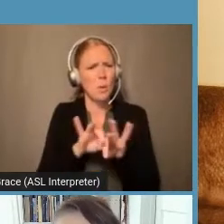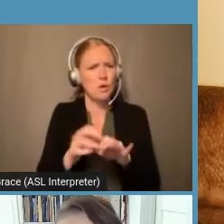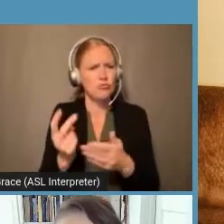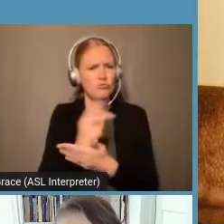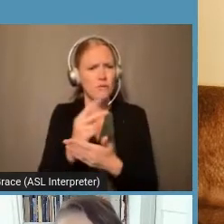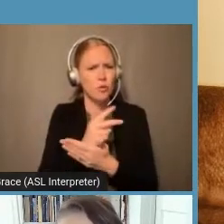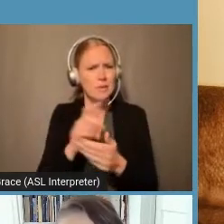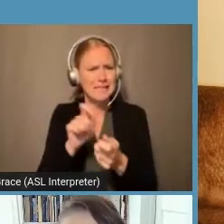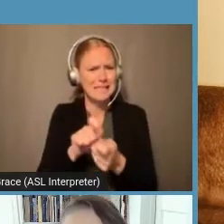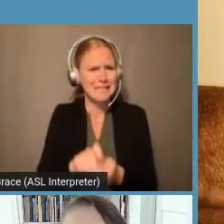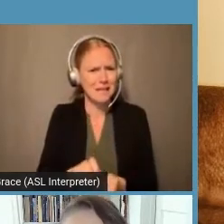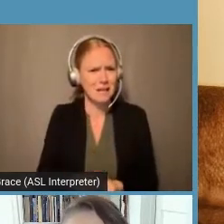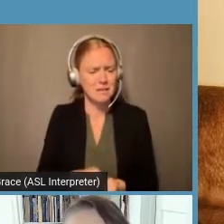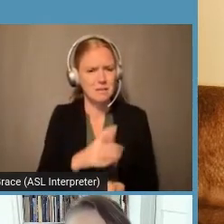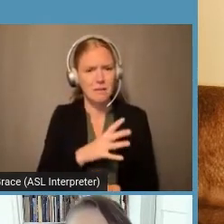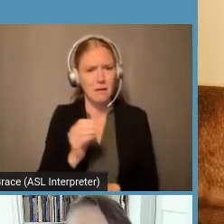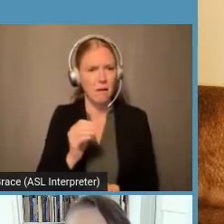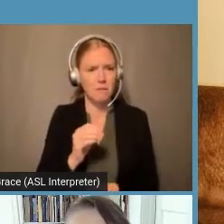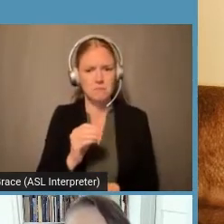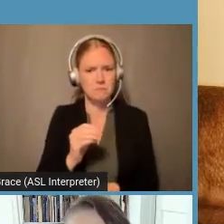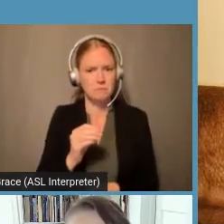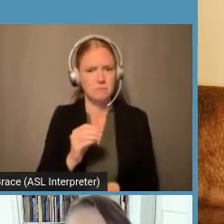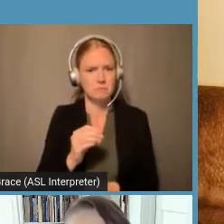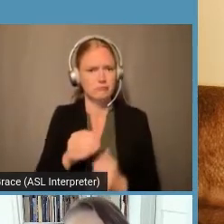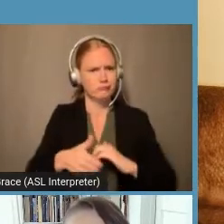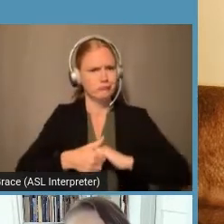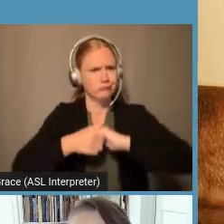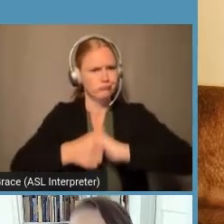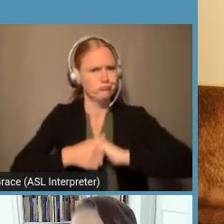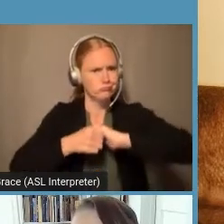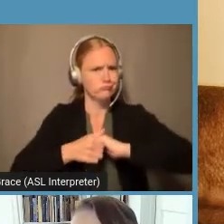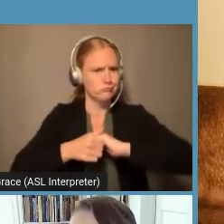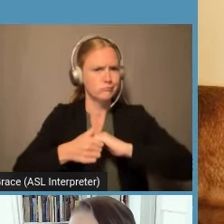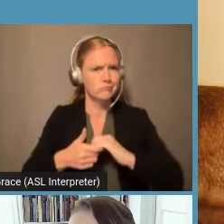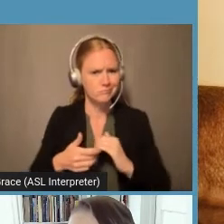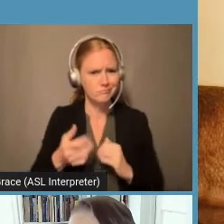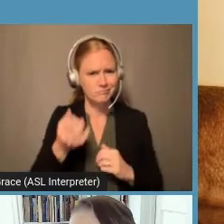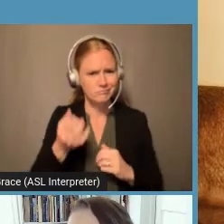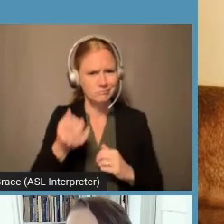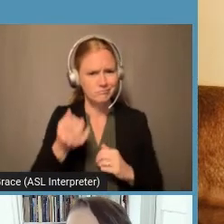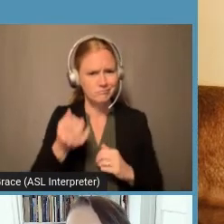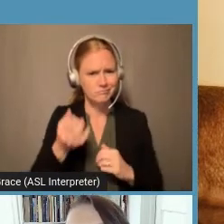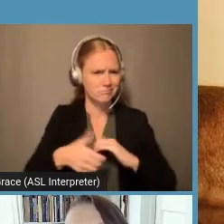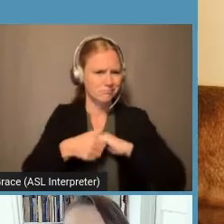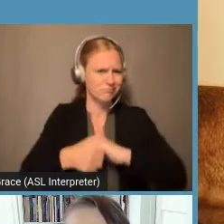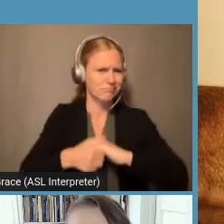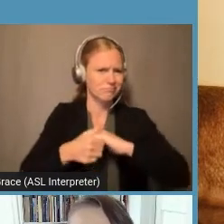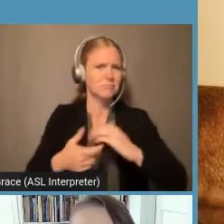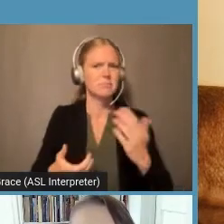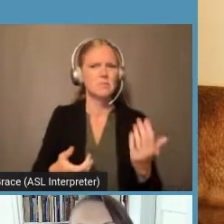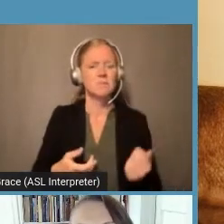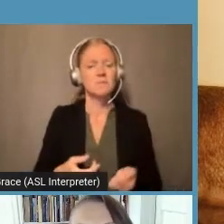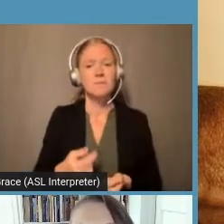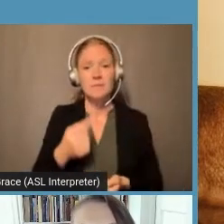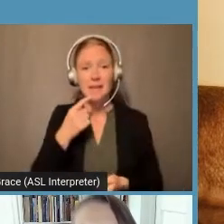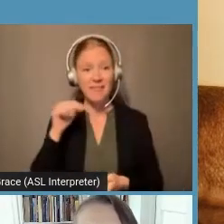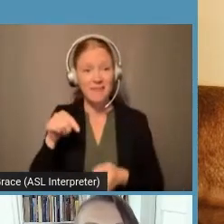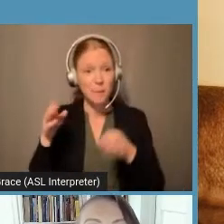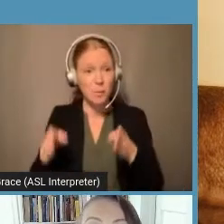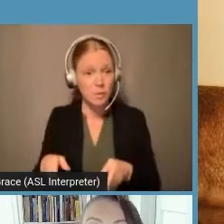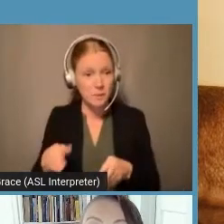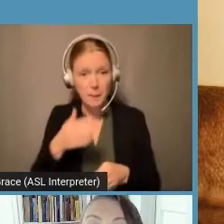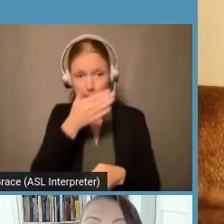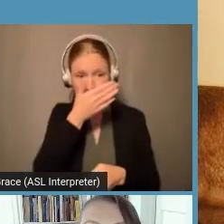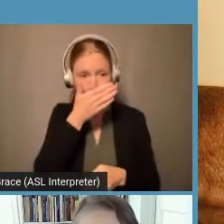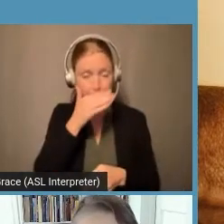of what your agreement is and sort of make this handshake agreement, because it says to this person, here's